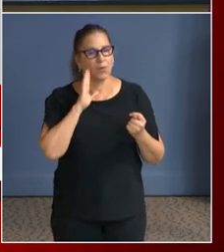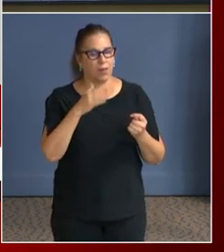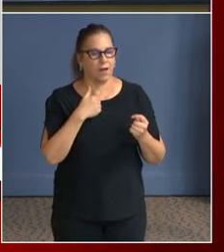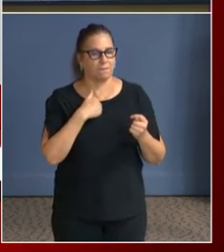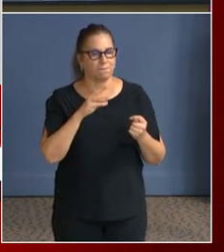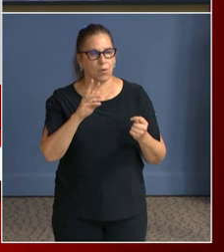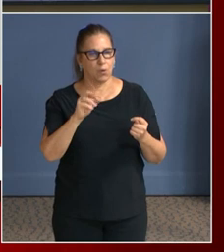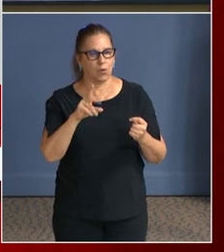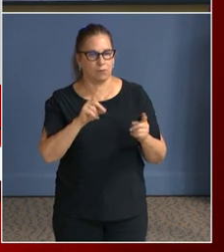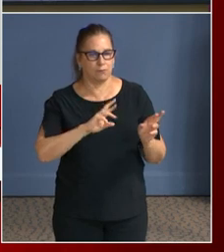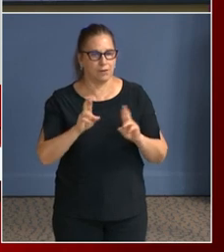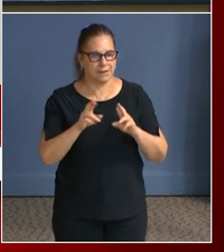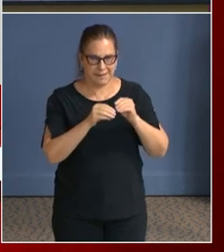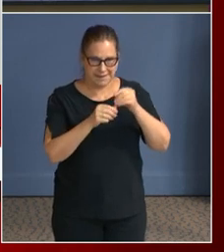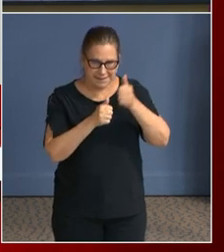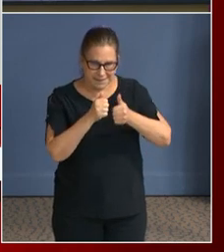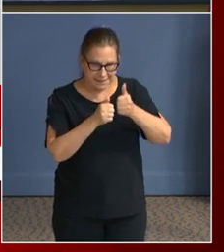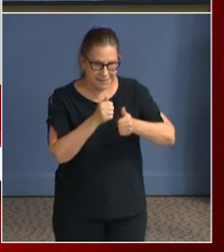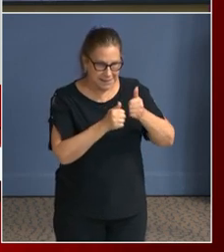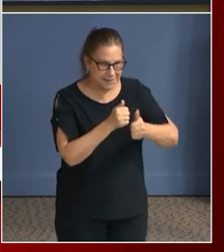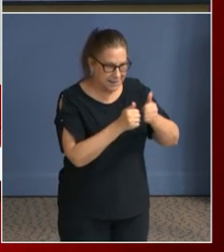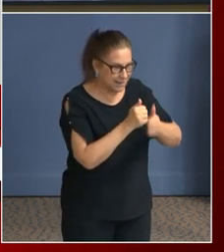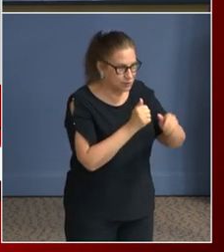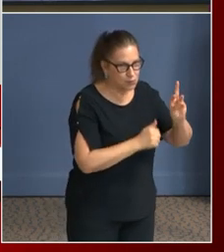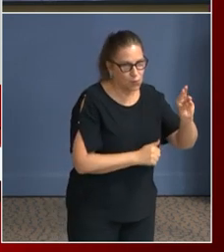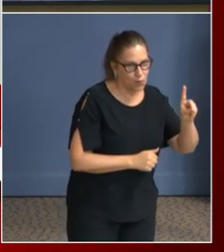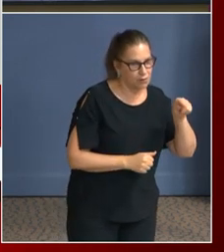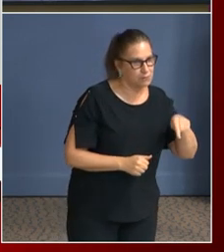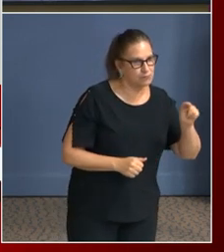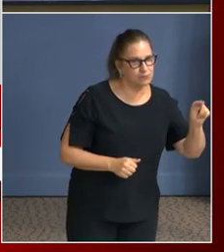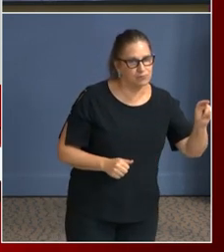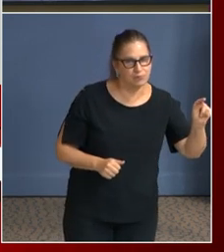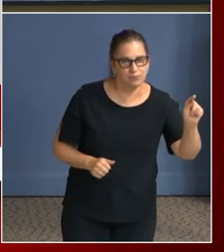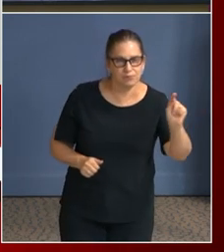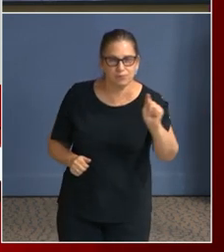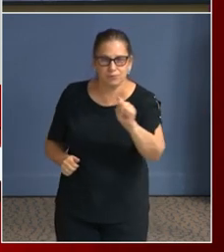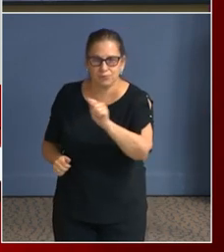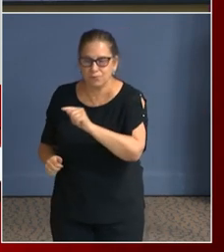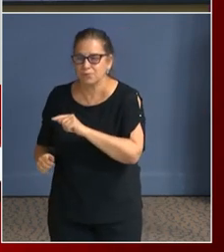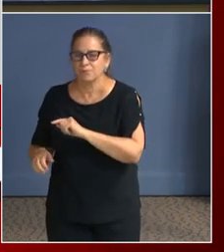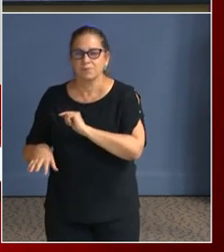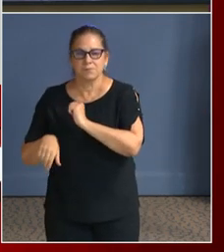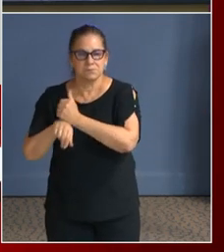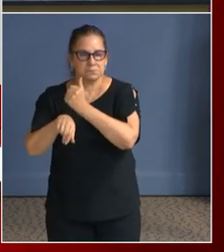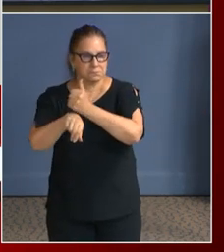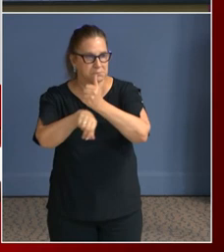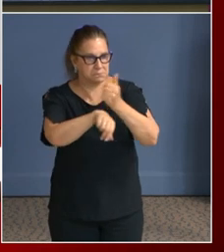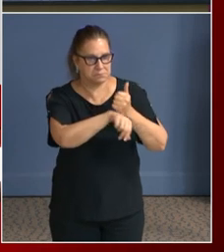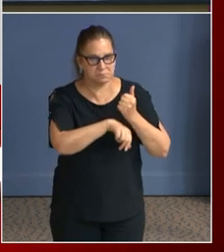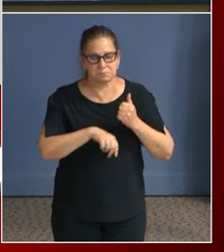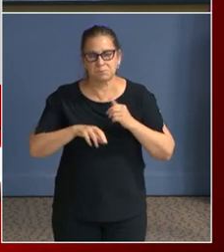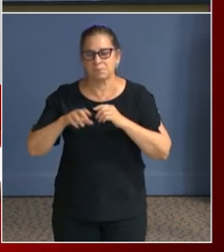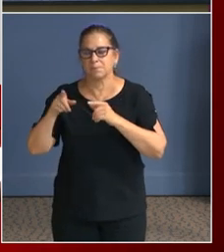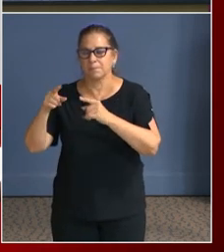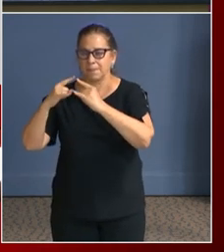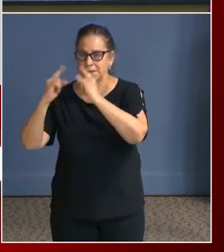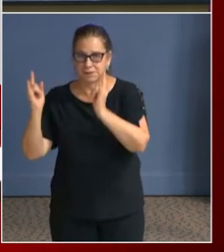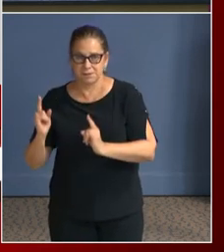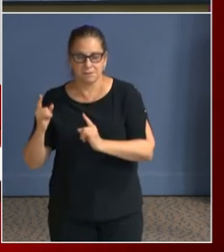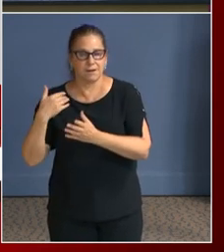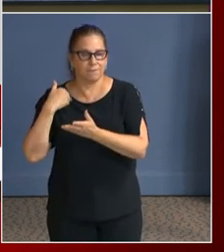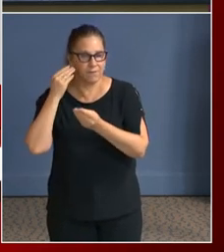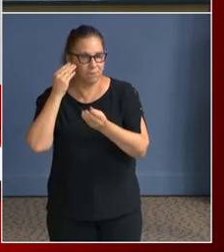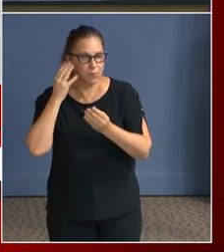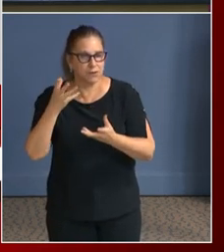the Go teams, our safety teams will canvass and monitor neighborhoods for fireworks safety. So if